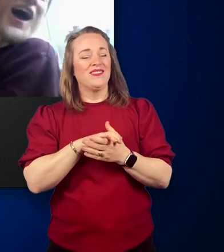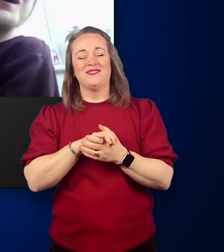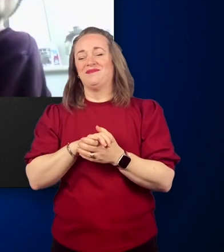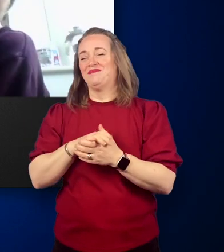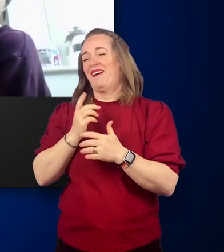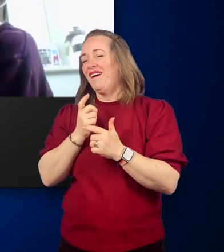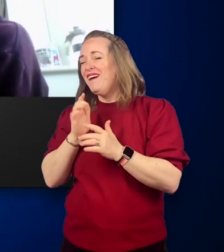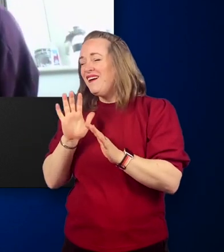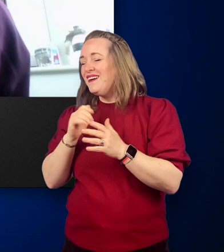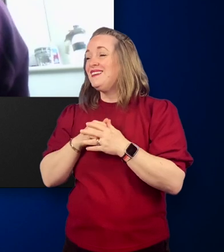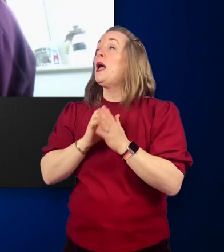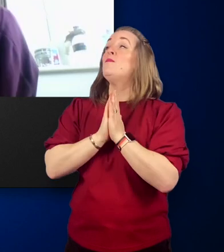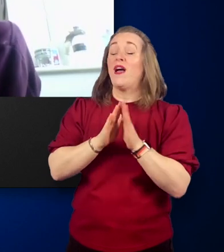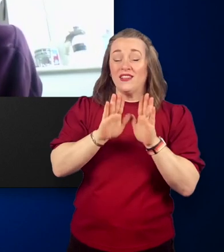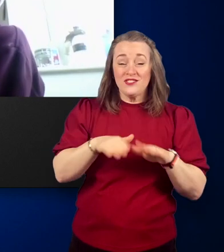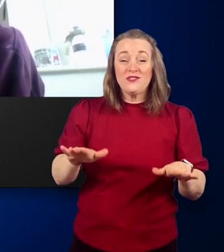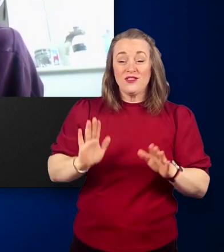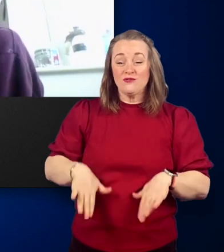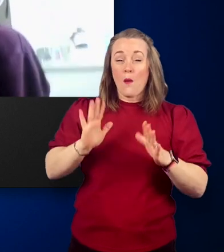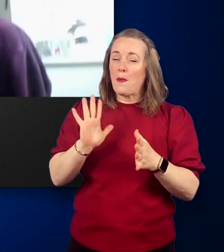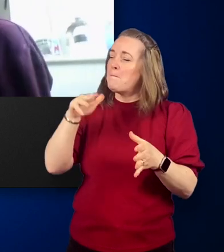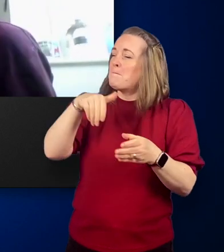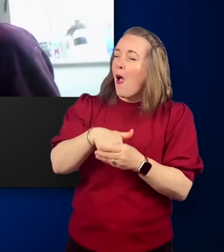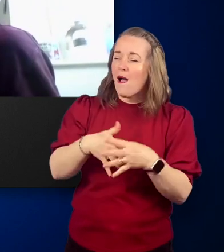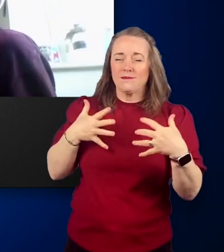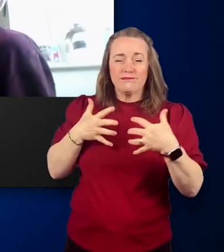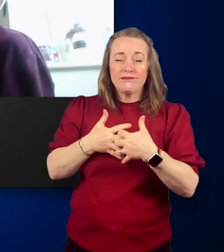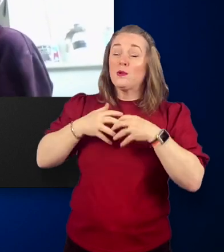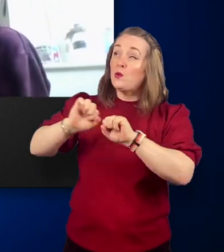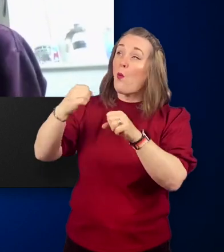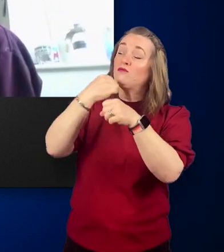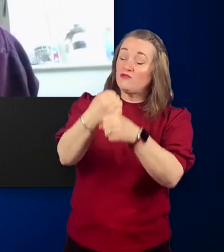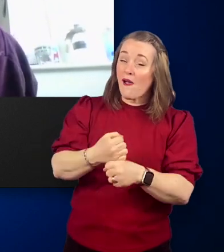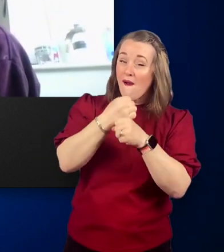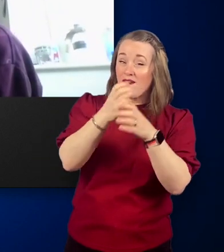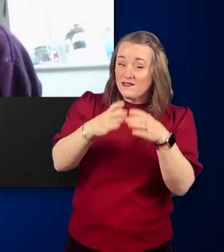being a part of your church and a part of